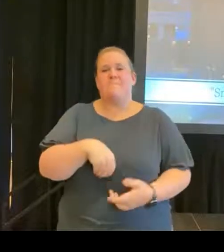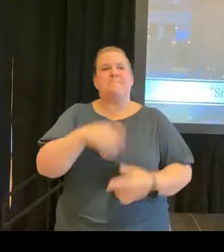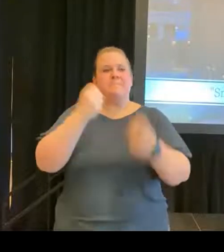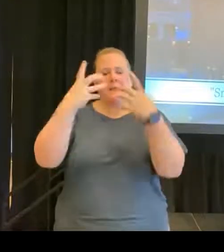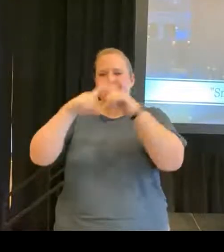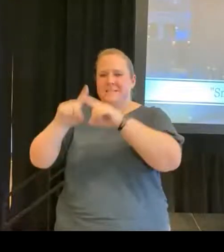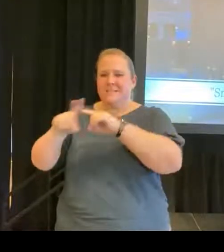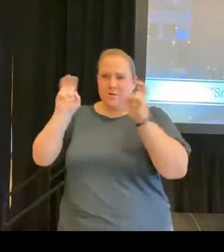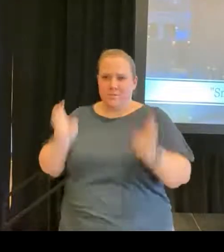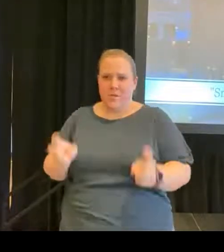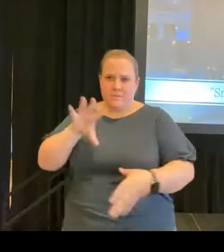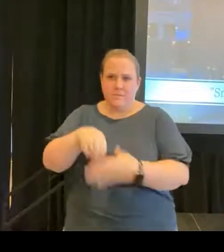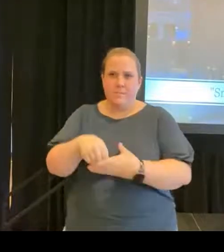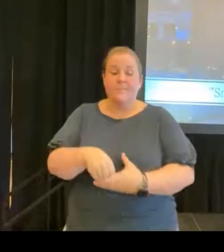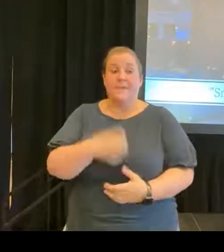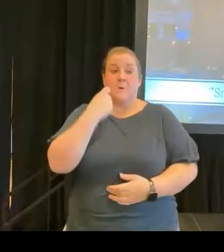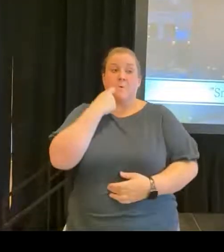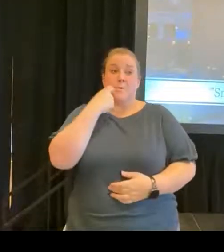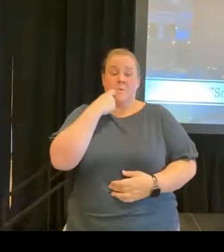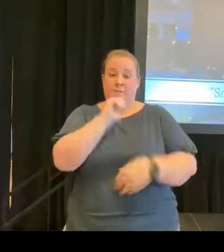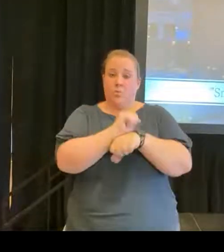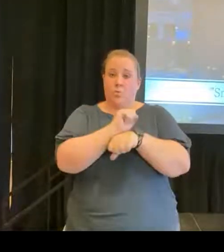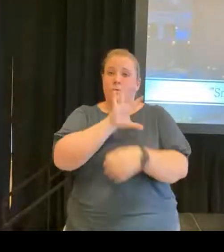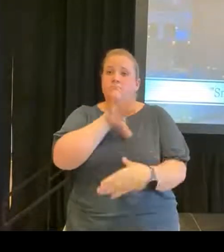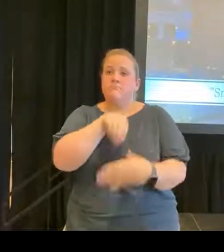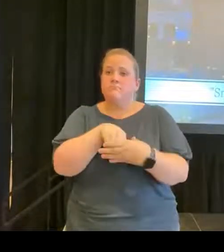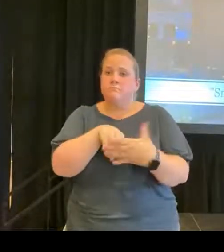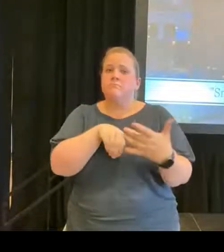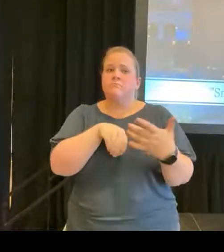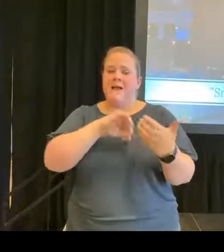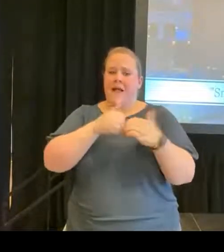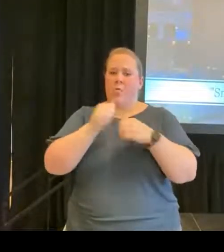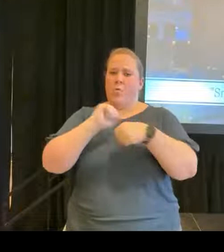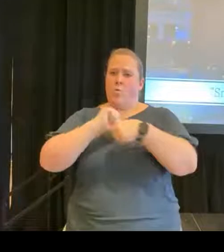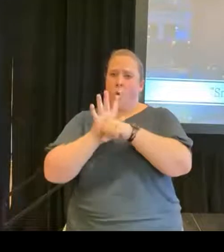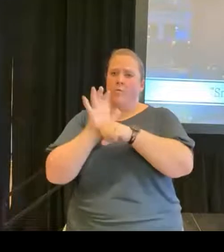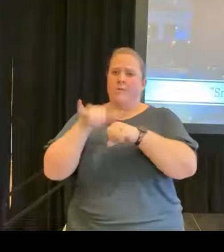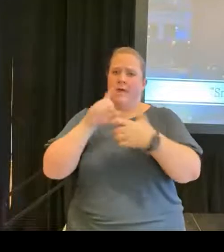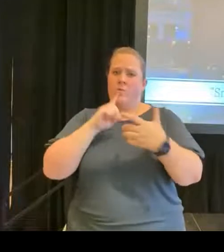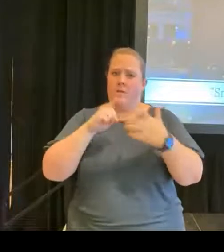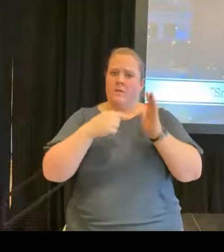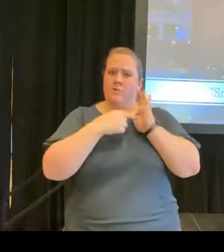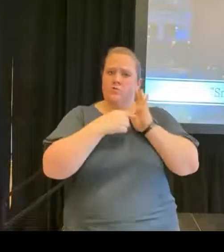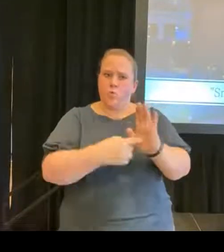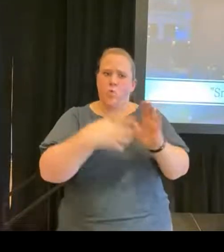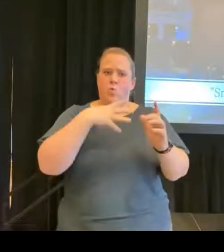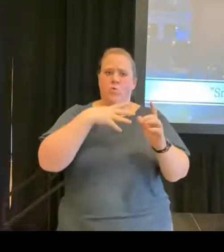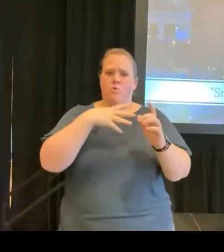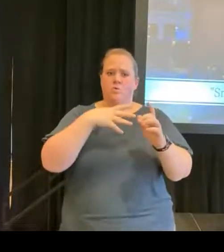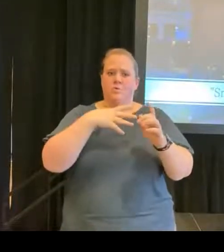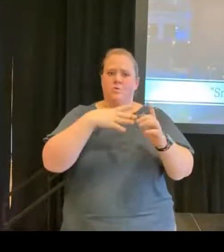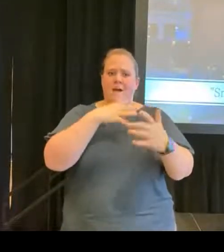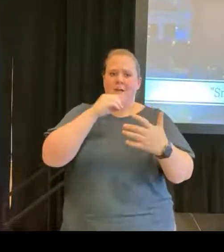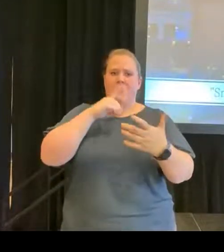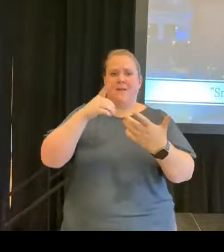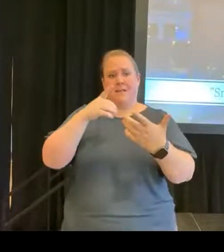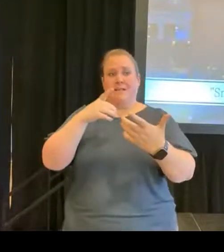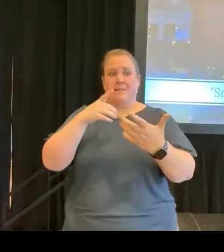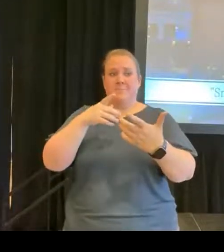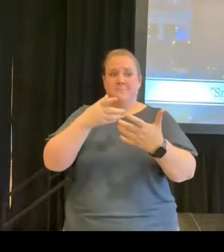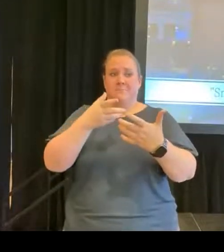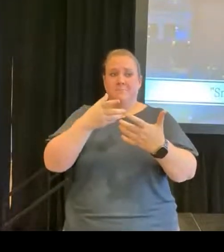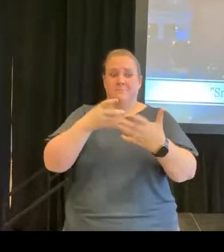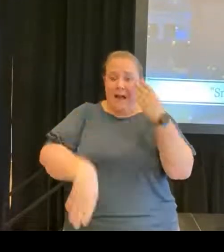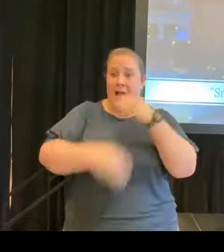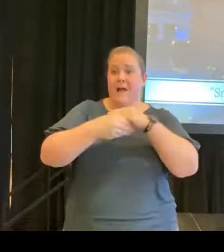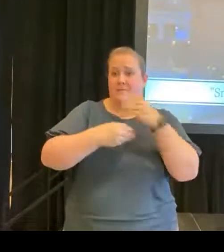His recent works explores how COVID-19 pandemic both reflects and contributes to ongoing social inequality in the United